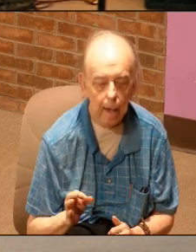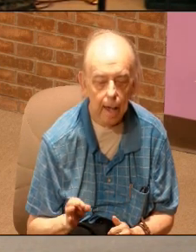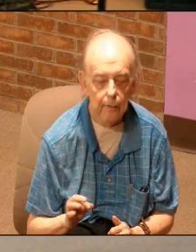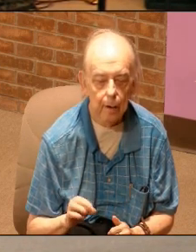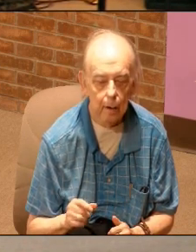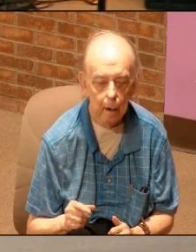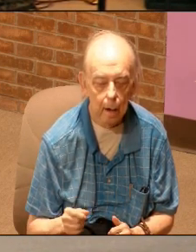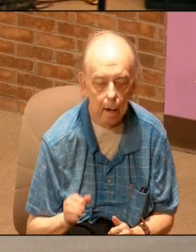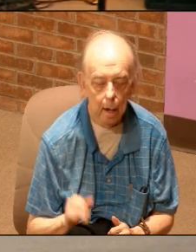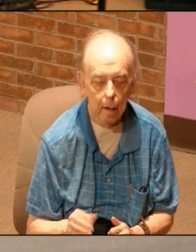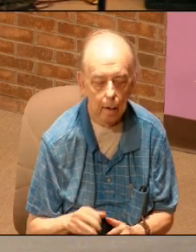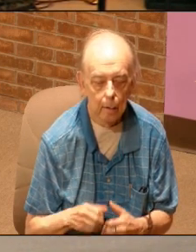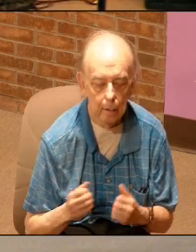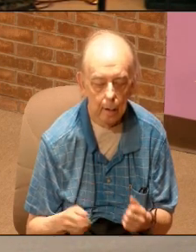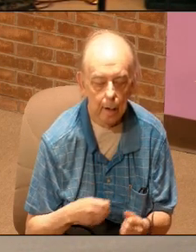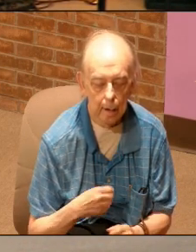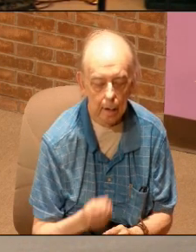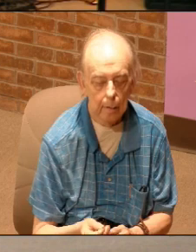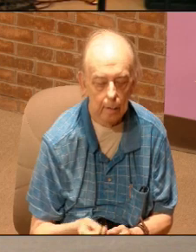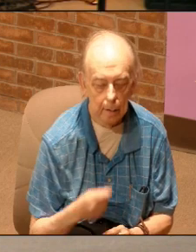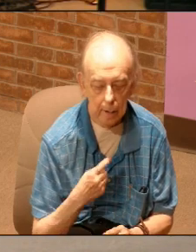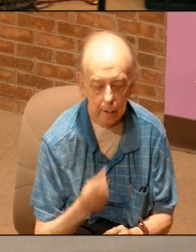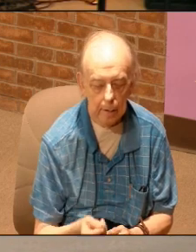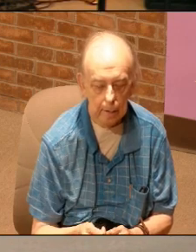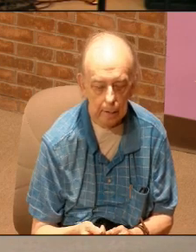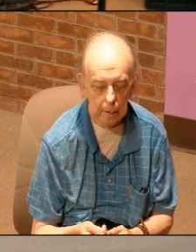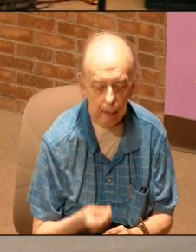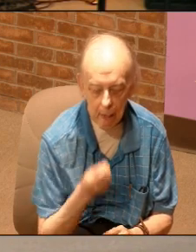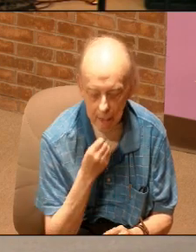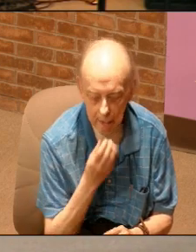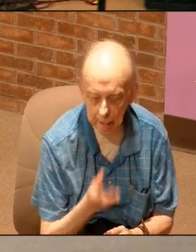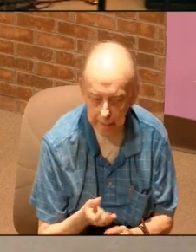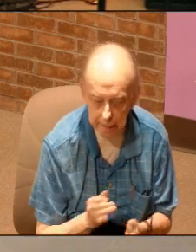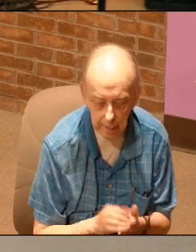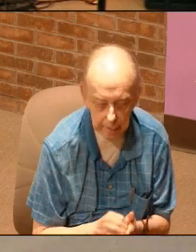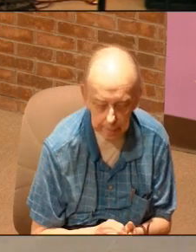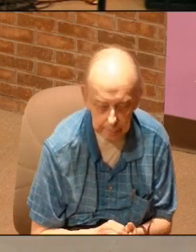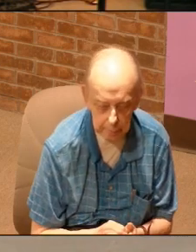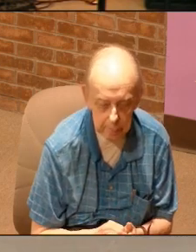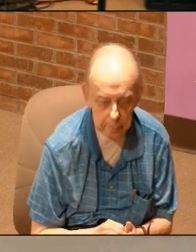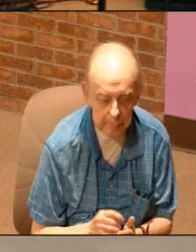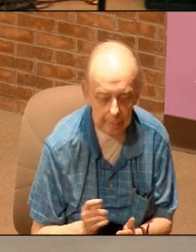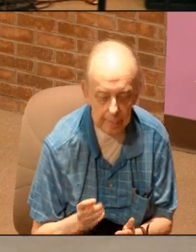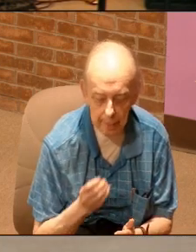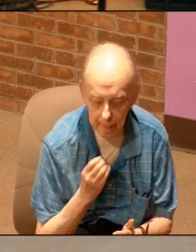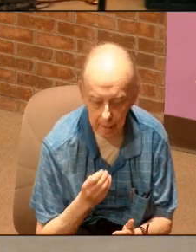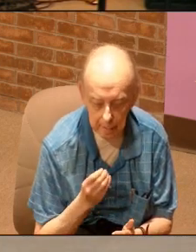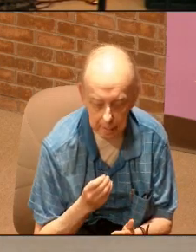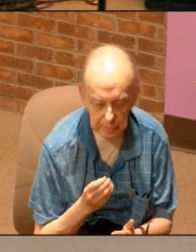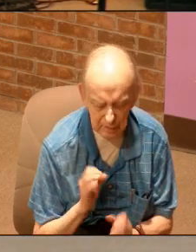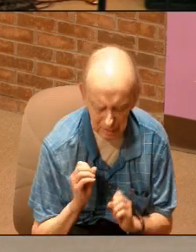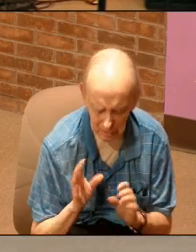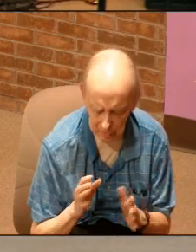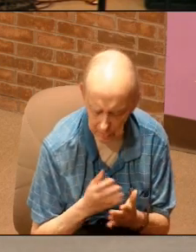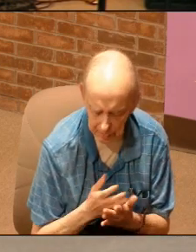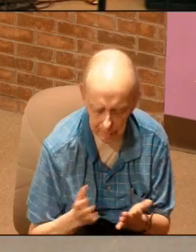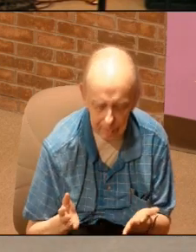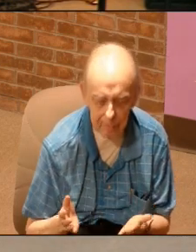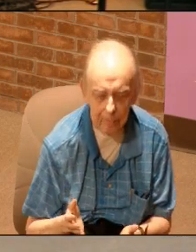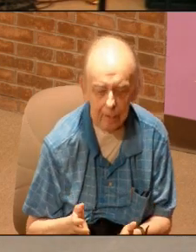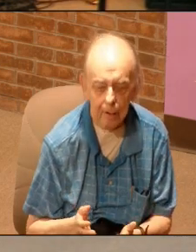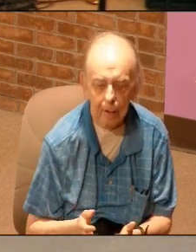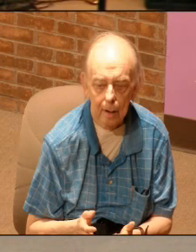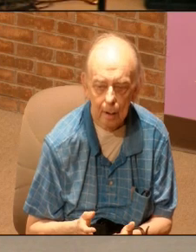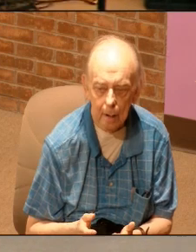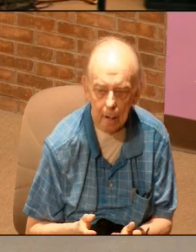still alive and I gave it to you and told you to put it in your mouth and eat it, you try to eat that slimy thing and everything and all